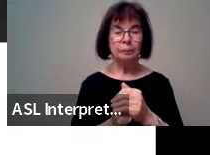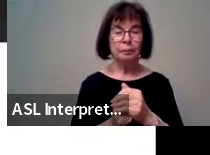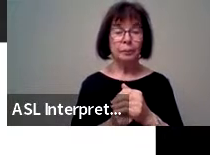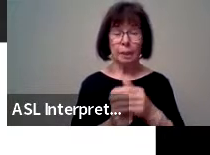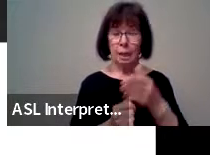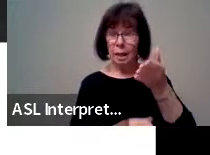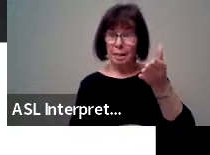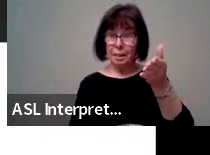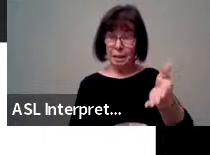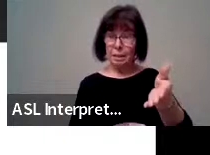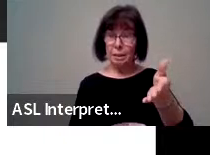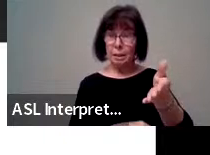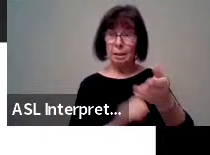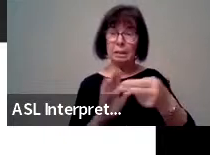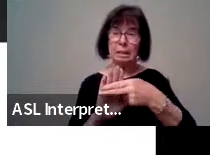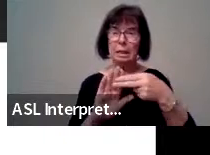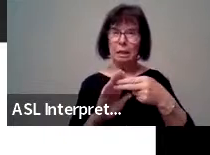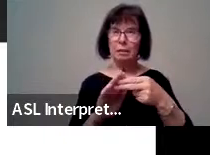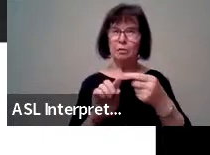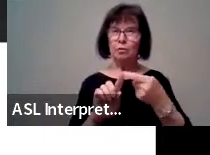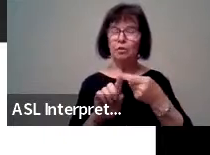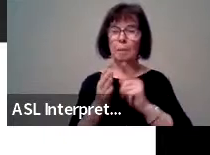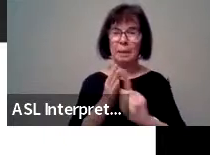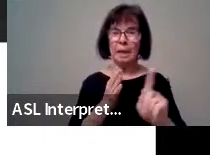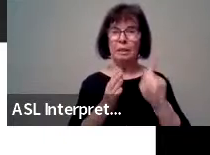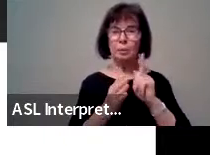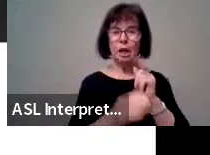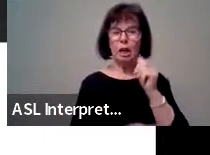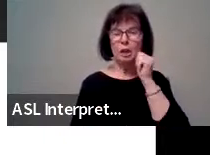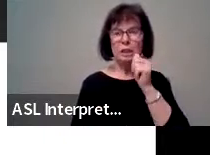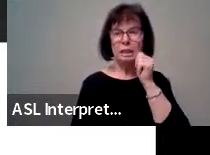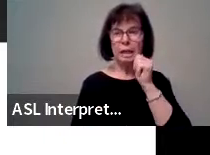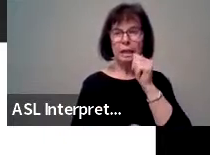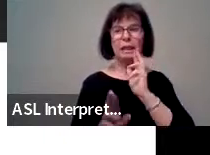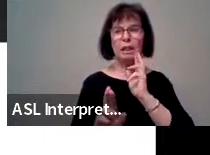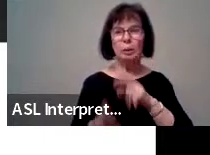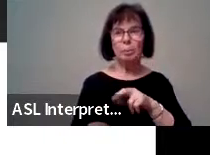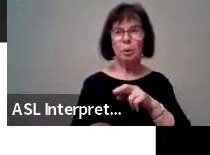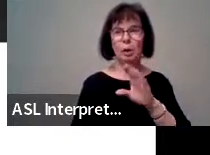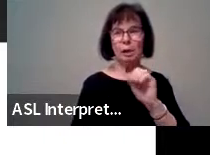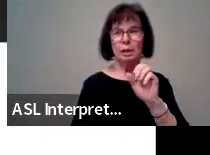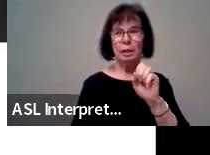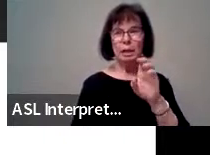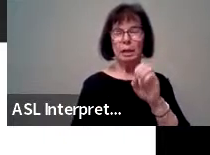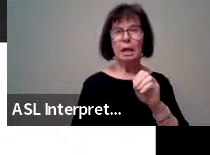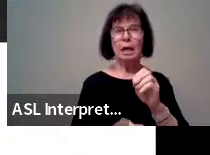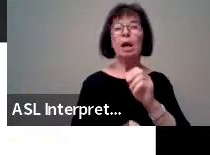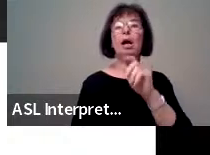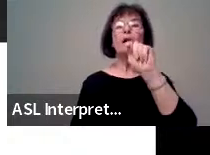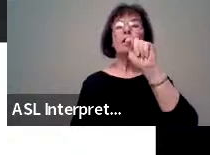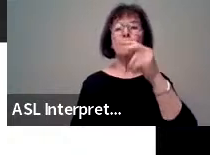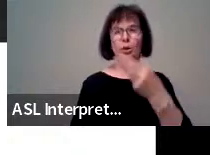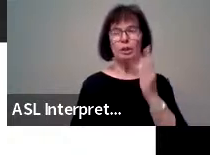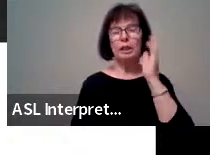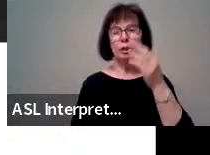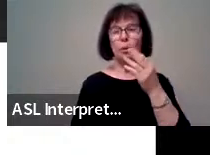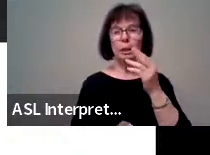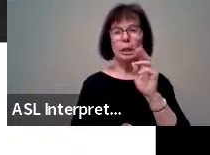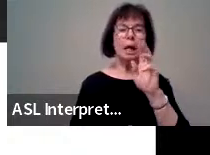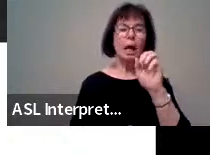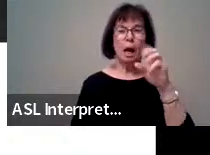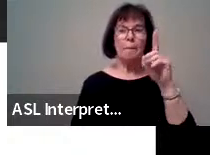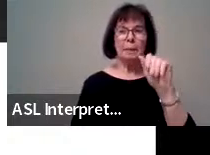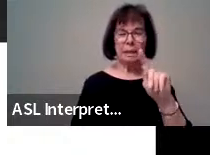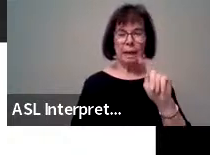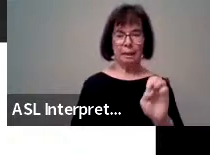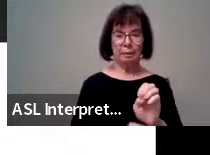This is a slide from a week ago, our daily reported cases. We'll update this slide on Thursday. And you can see things were